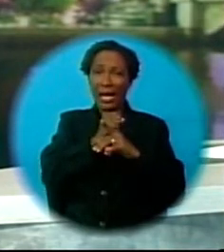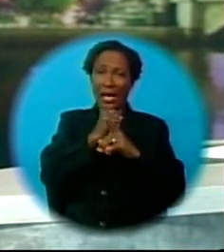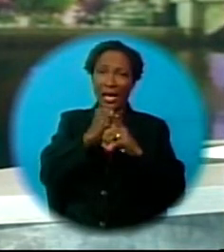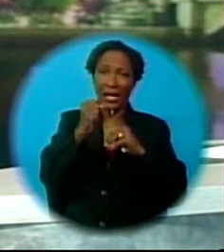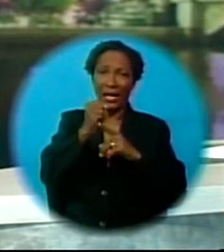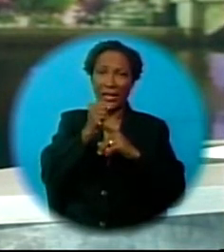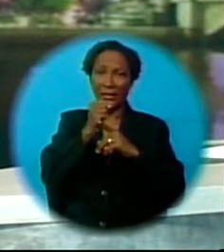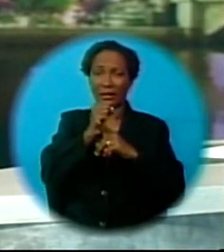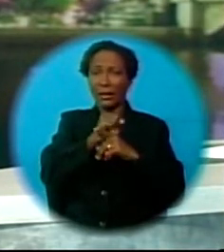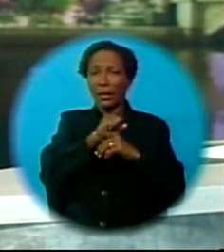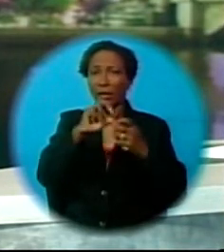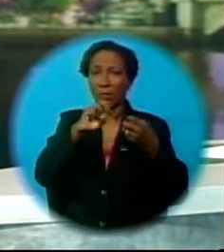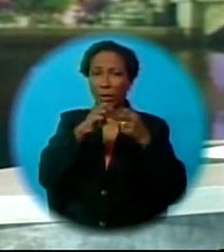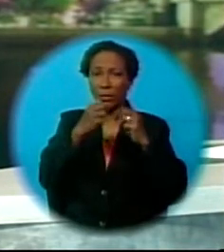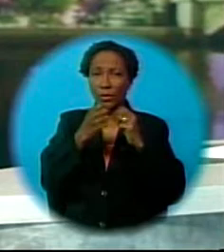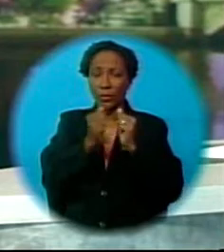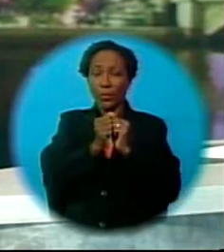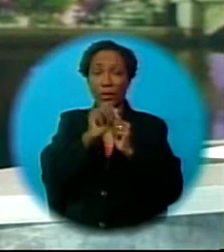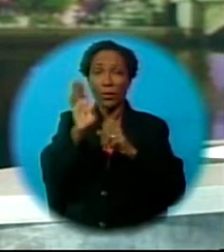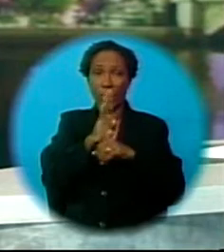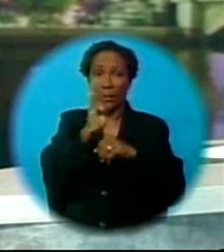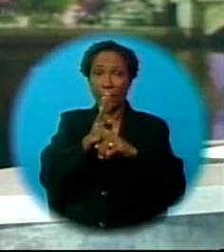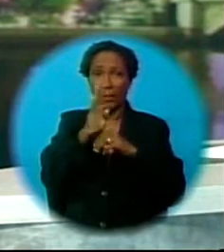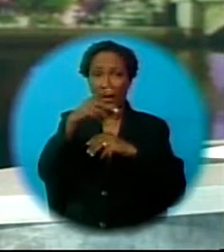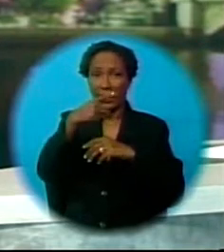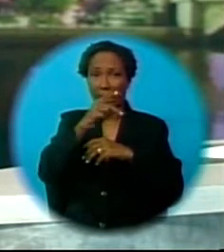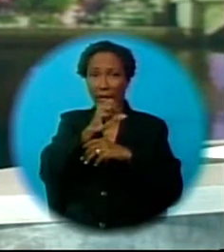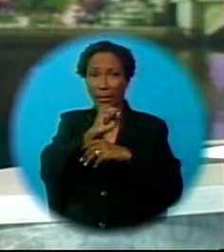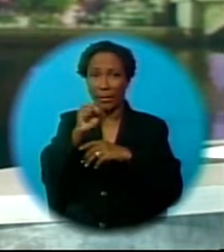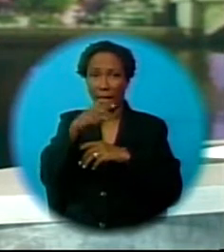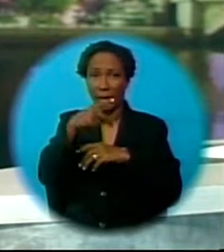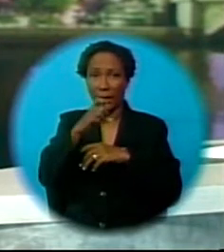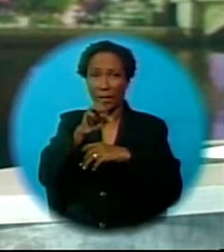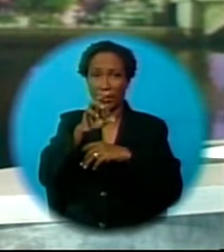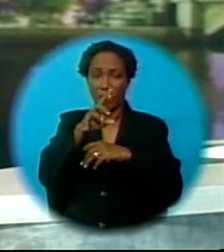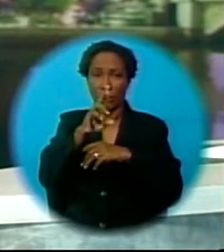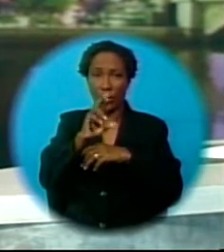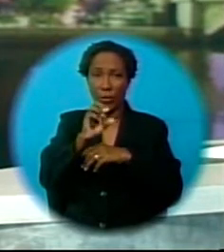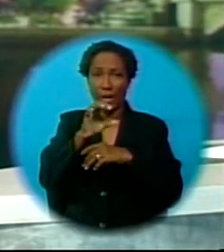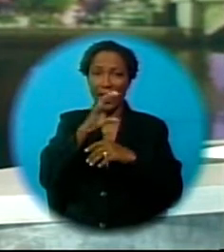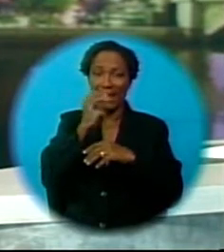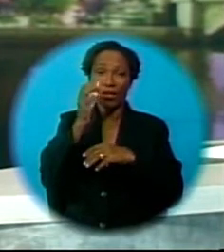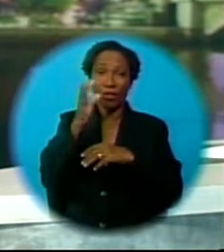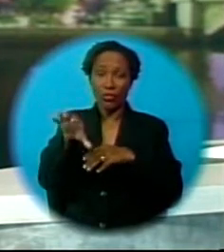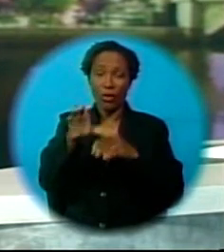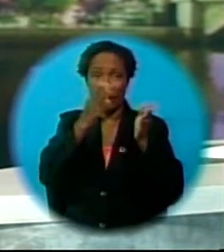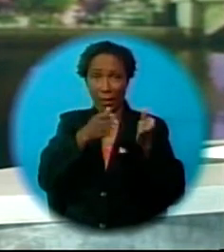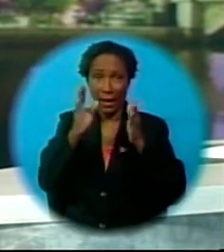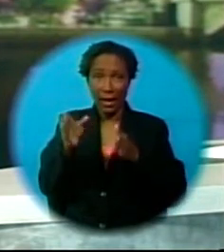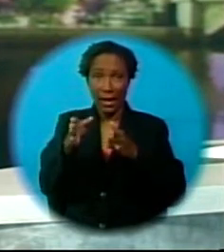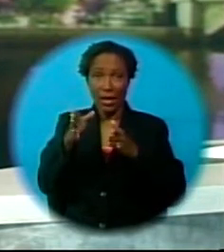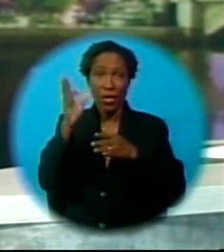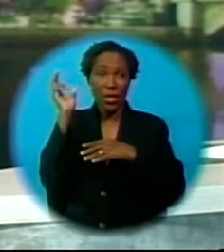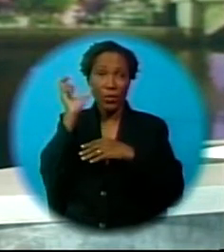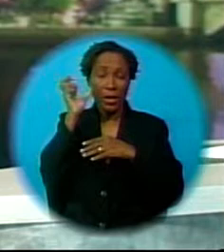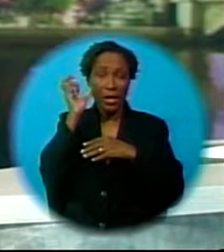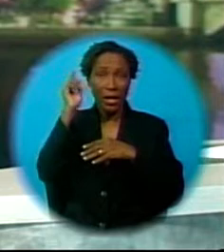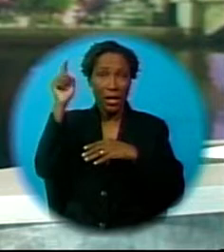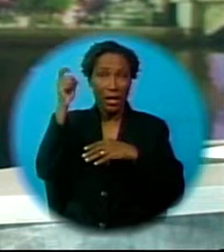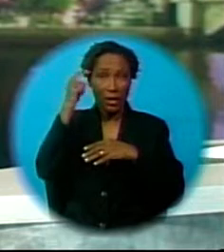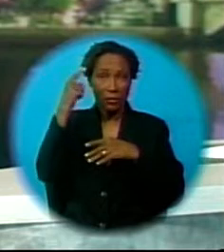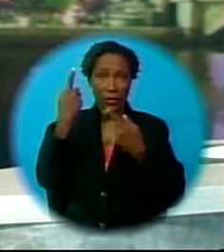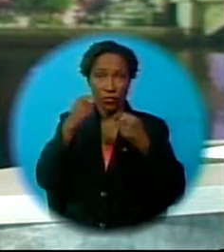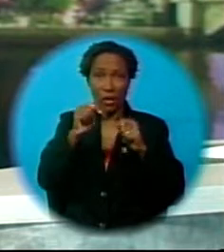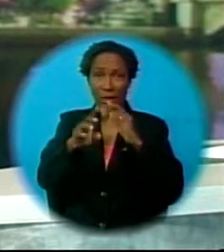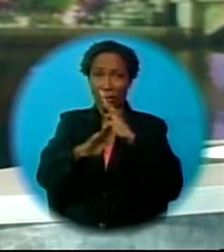Barbados passport and the possibility of a criminal conspiracy. But first, we hear about government's effort to protect the integrity and